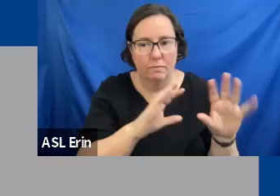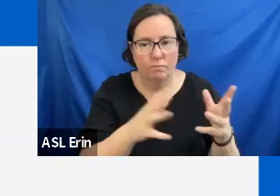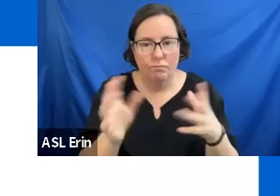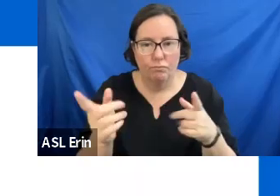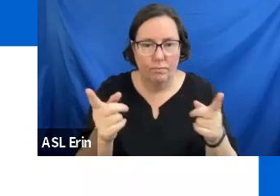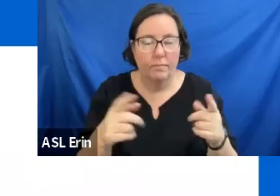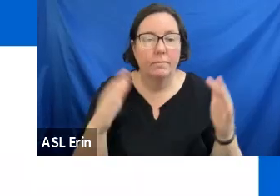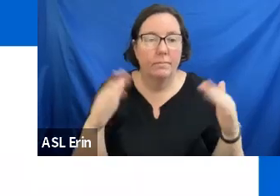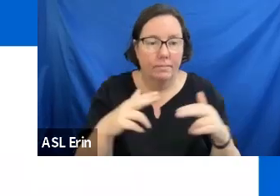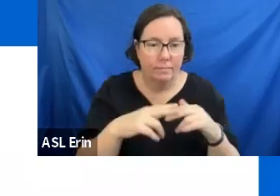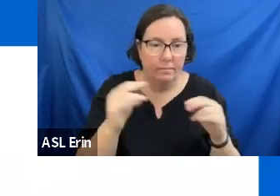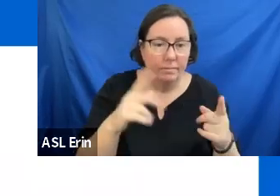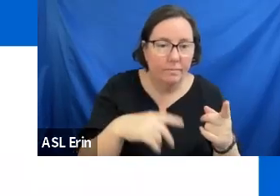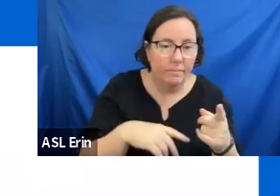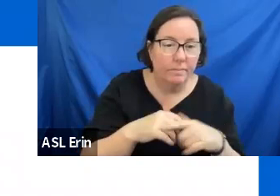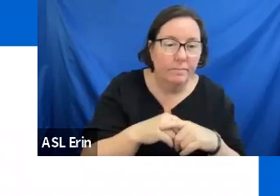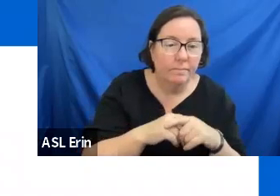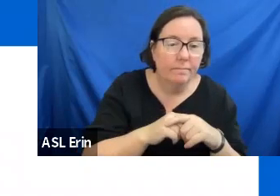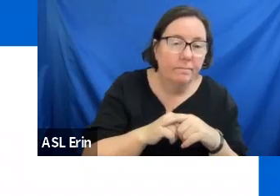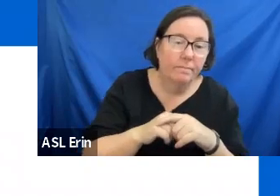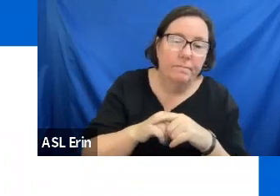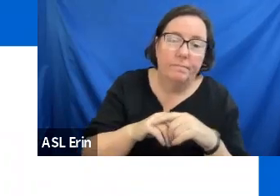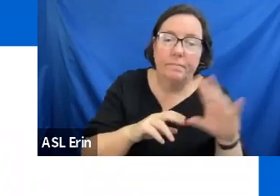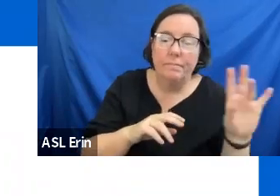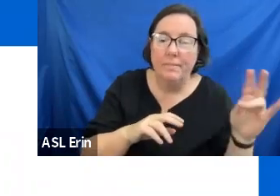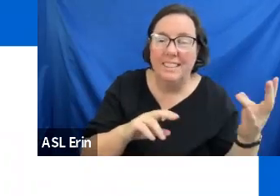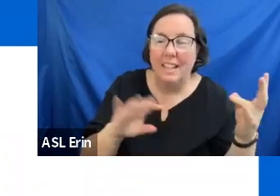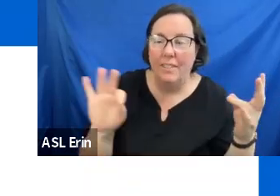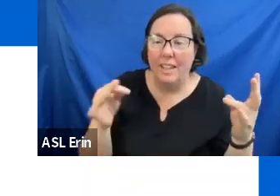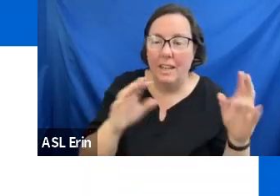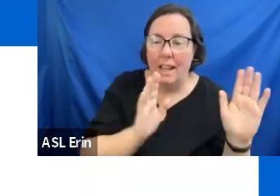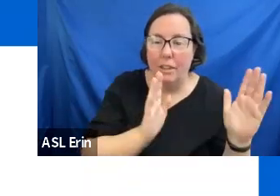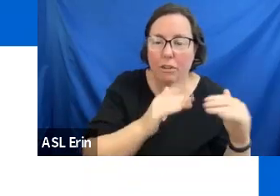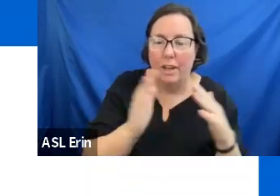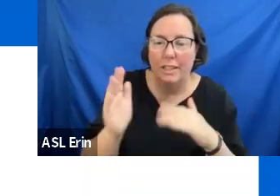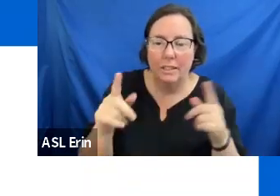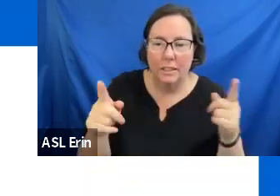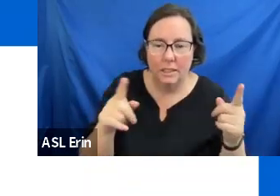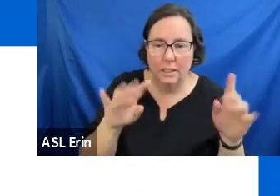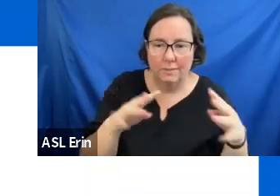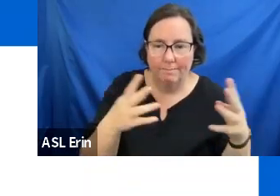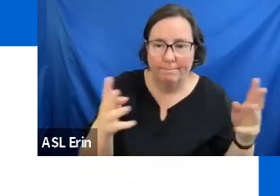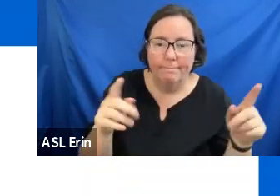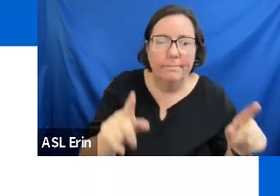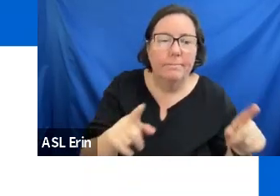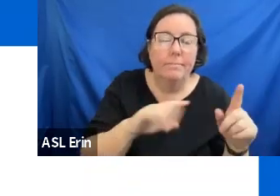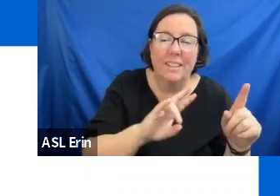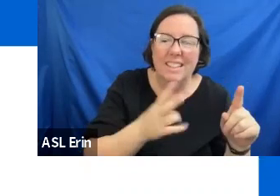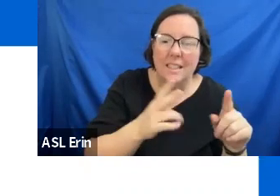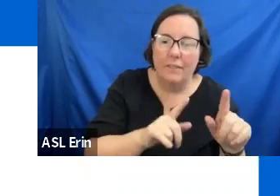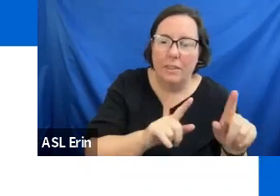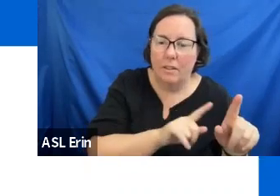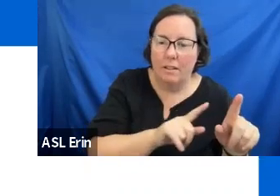Go to the next slide. Thank you. So here we're going to look at the invitations for grade 7 on the left